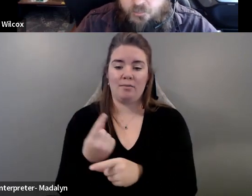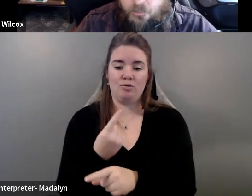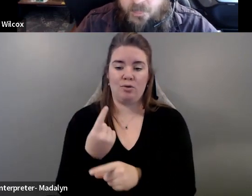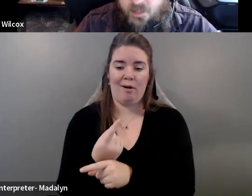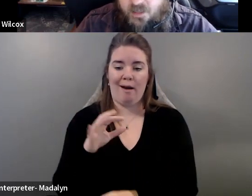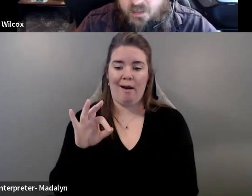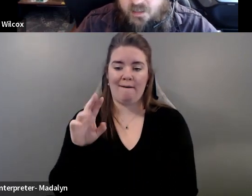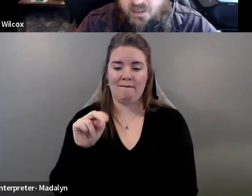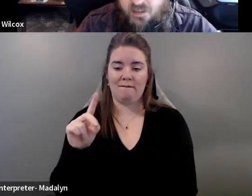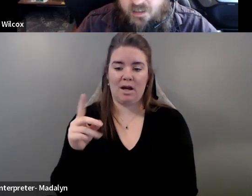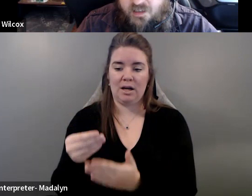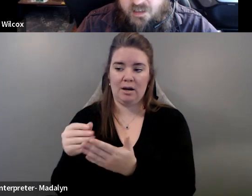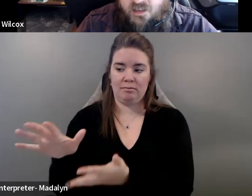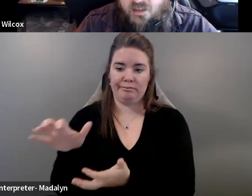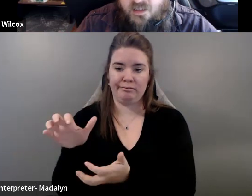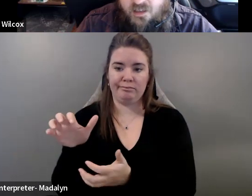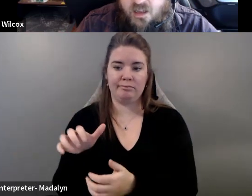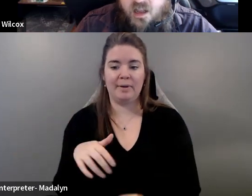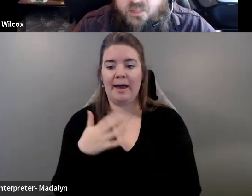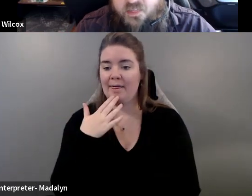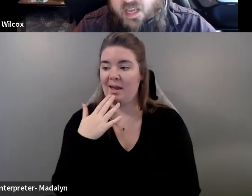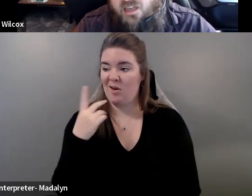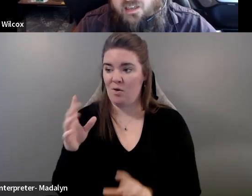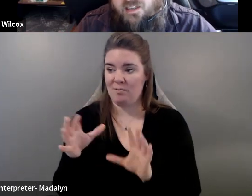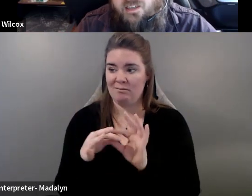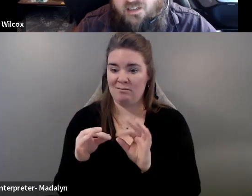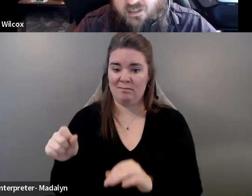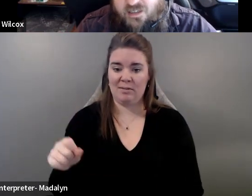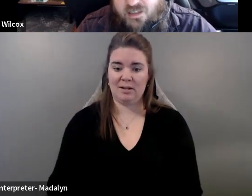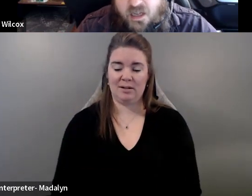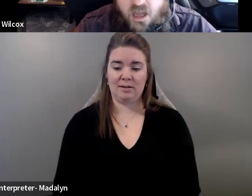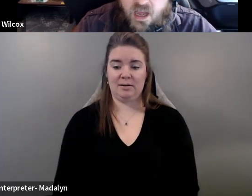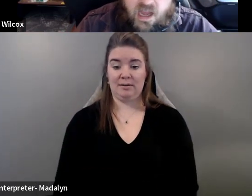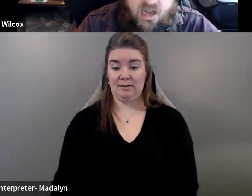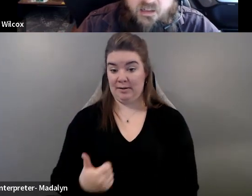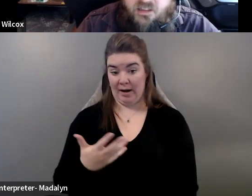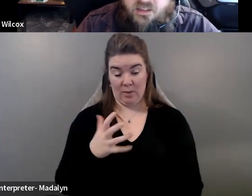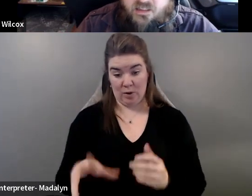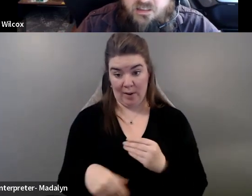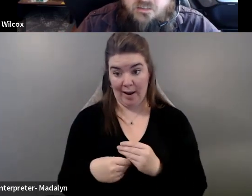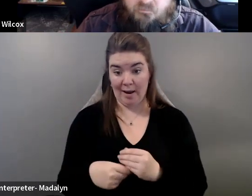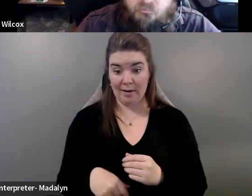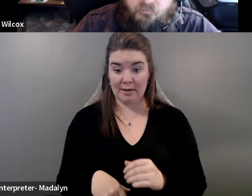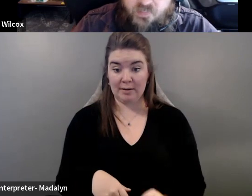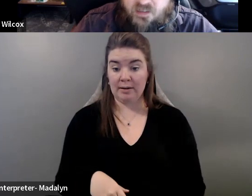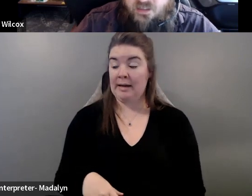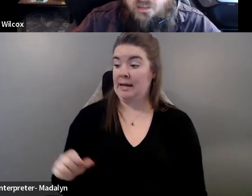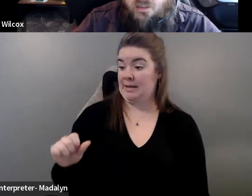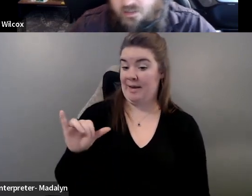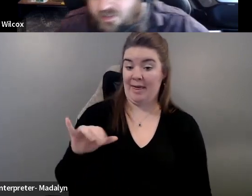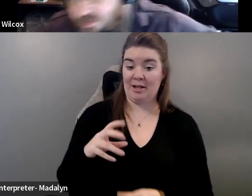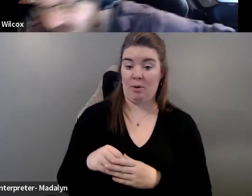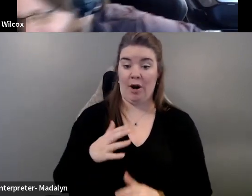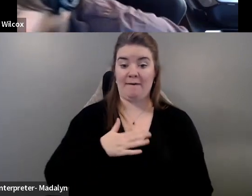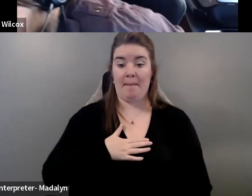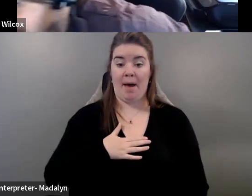you for bringing that up. That is critical. Yeah. Either of you like to add to that? Yeah, that's part of my spiel.